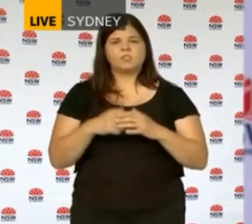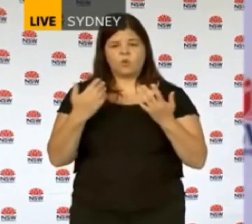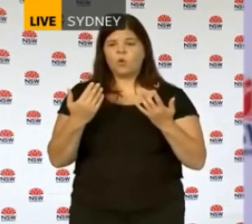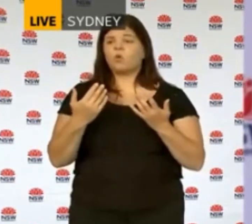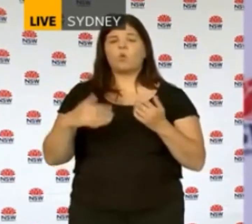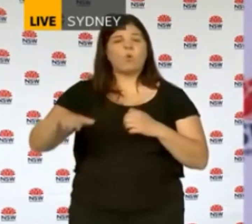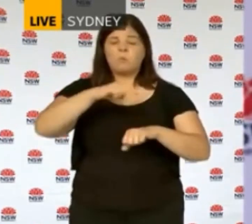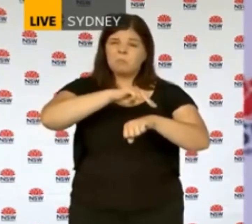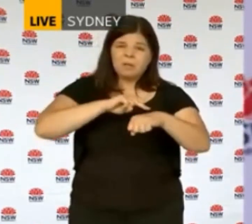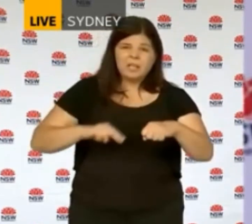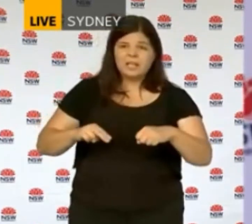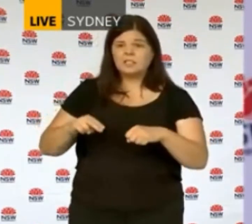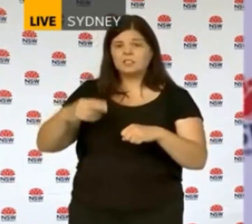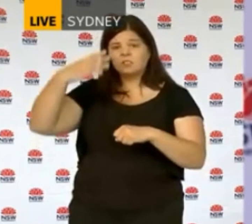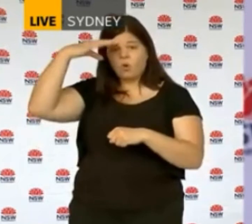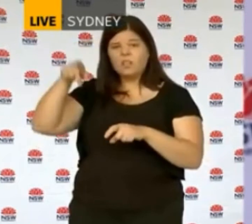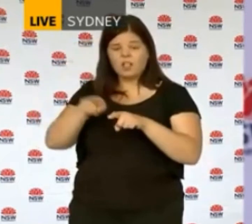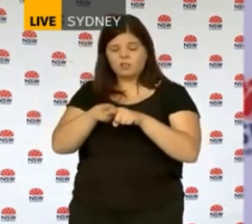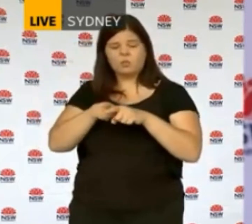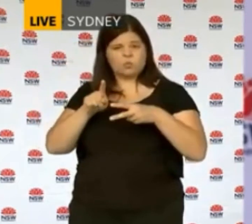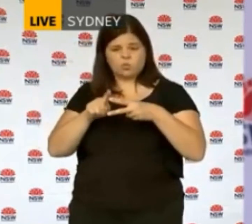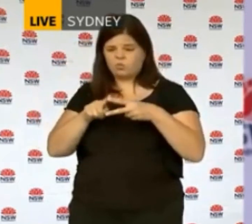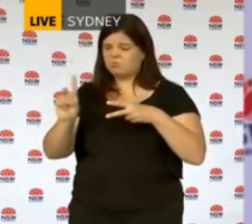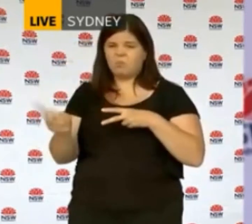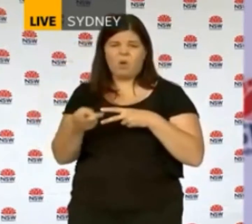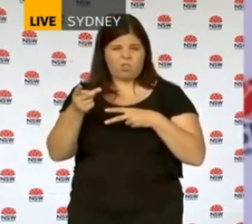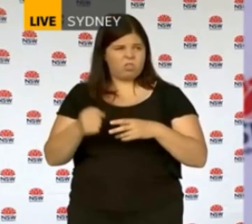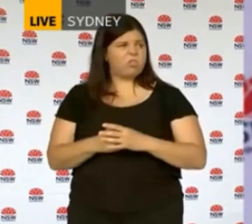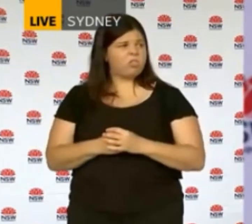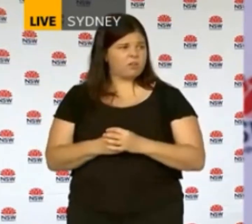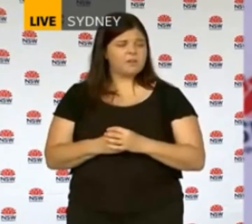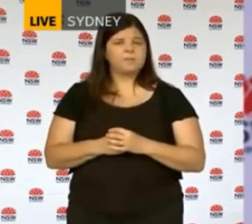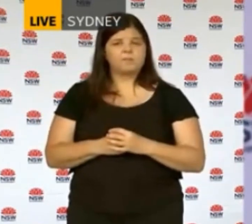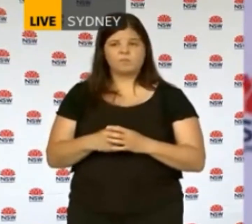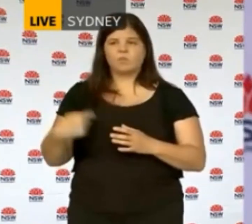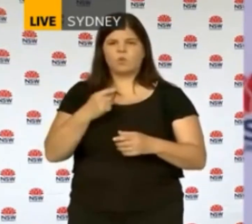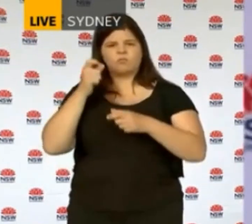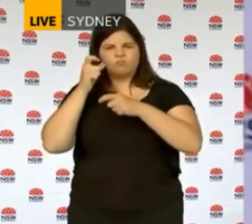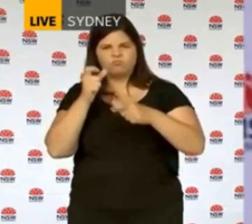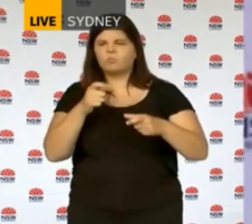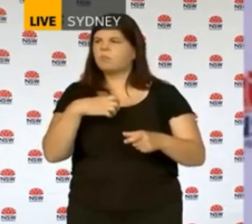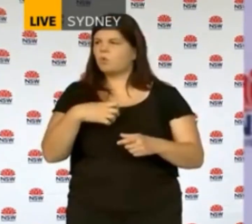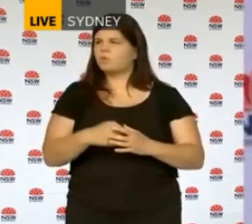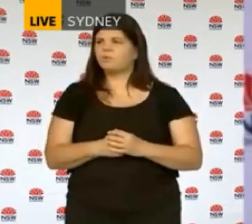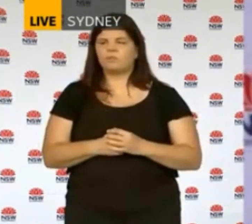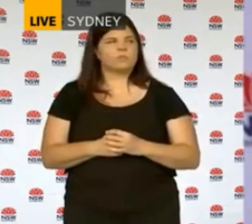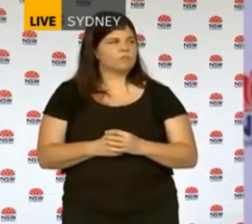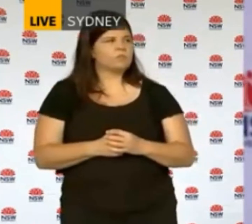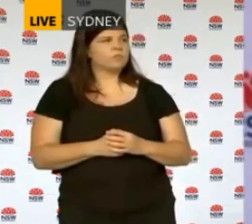across police hotels as our capacity to do that has increased.